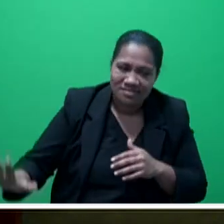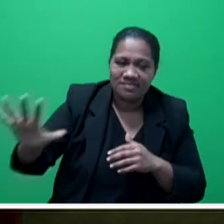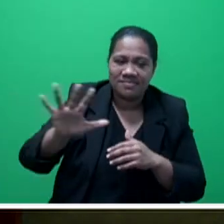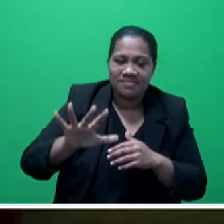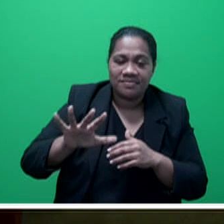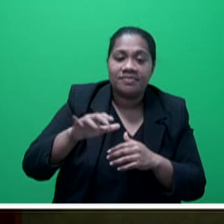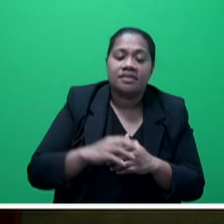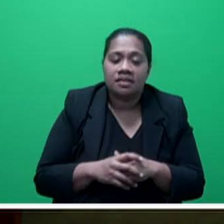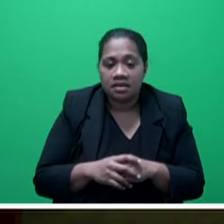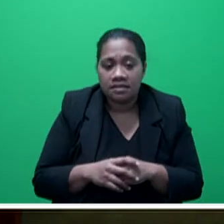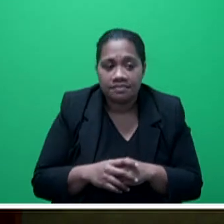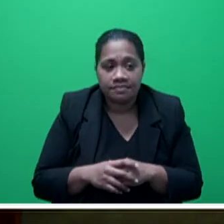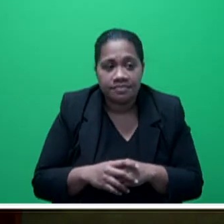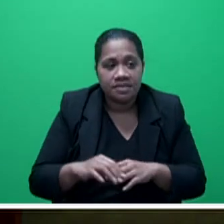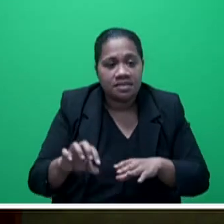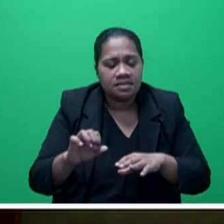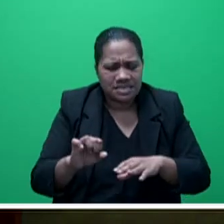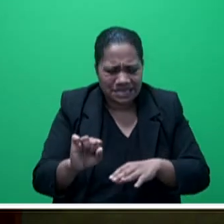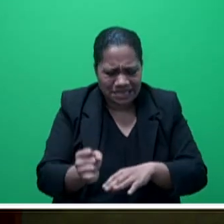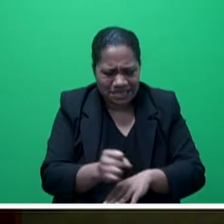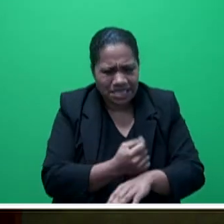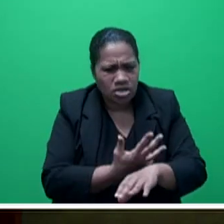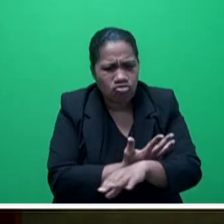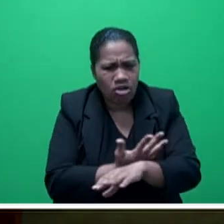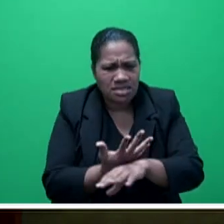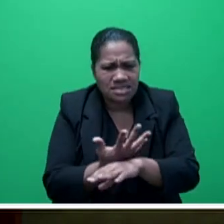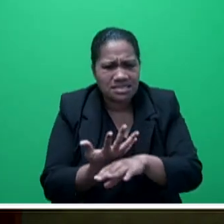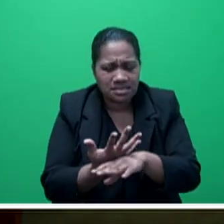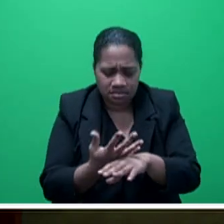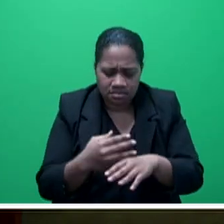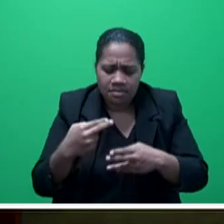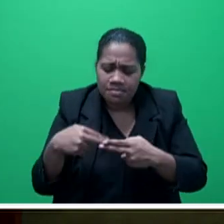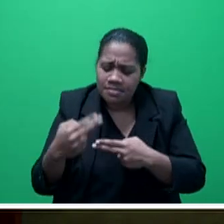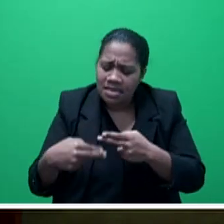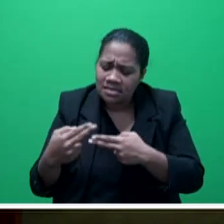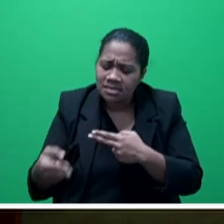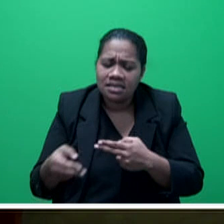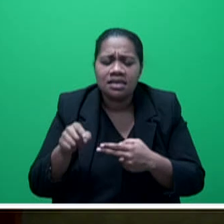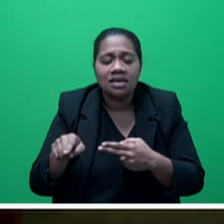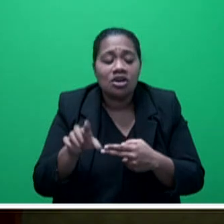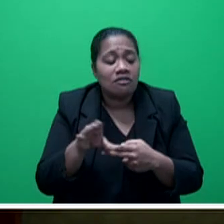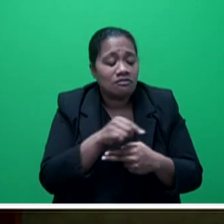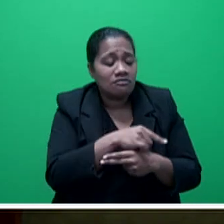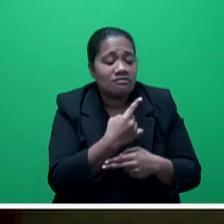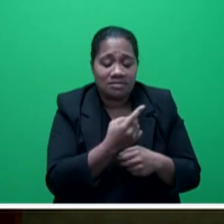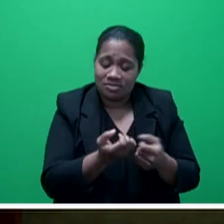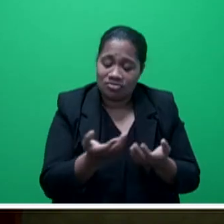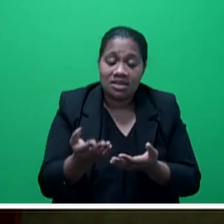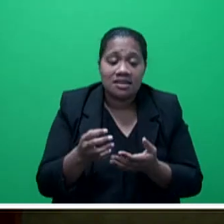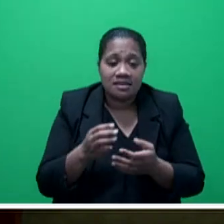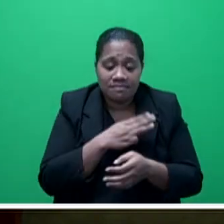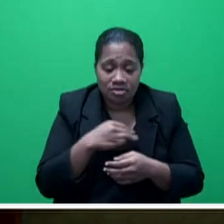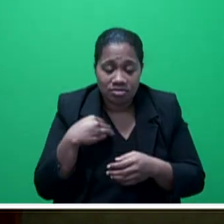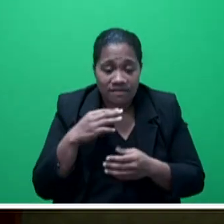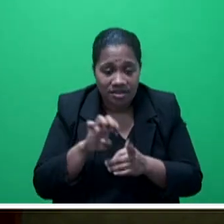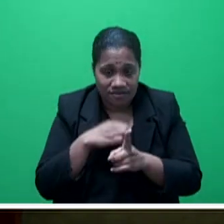said, seagrass planting at the Nasese Fosso was officiated by the Honorable Minister for Environment. Seagrass,